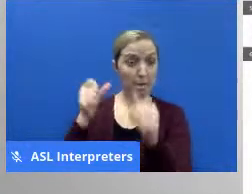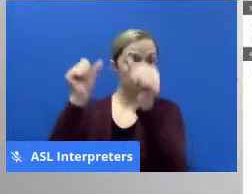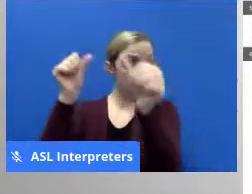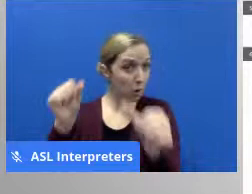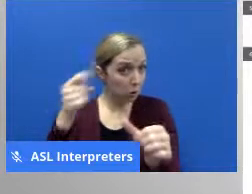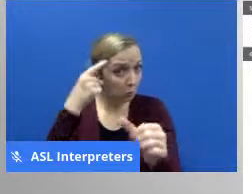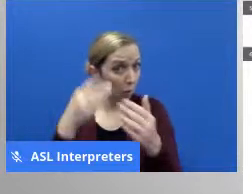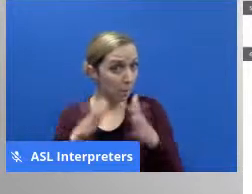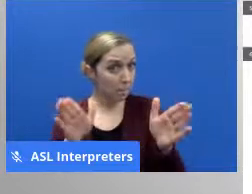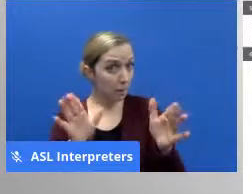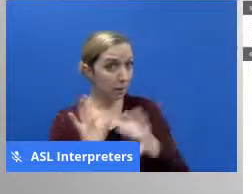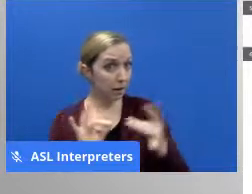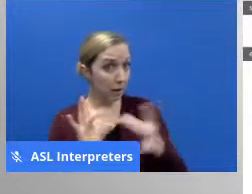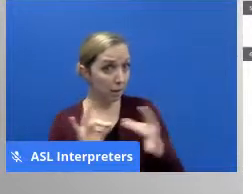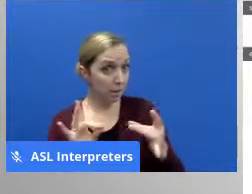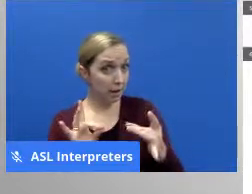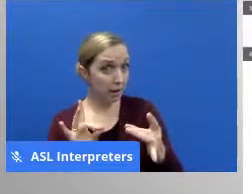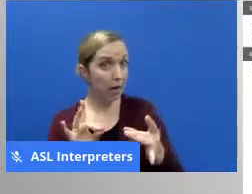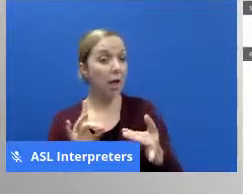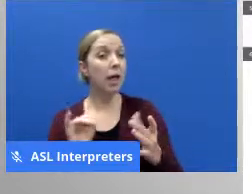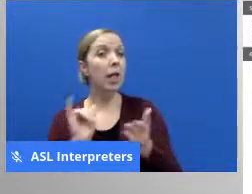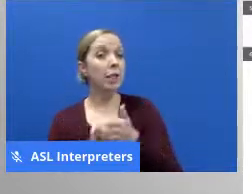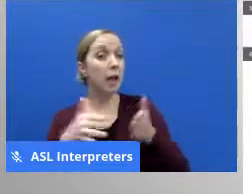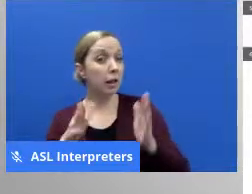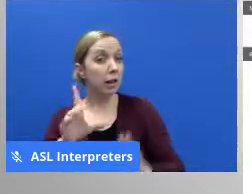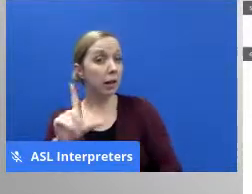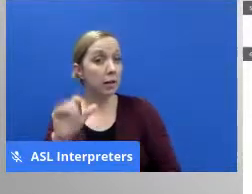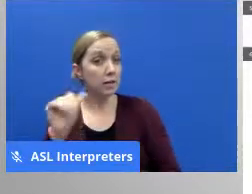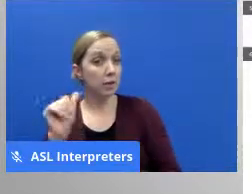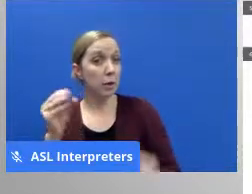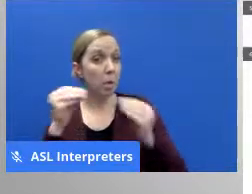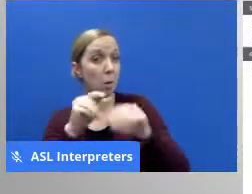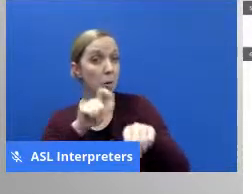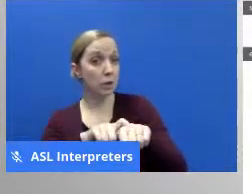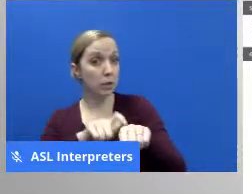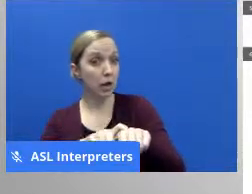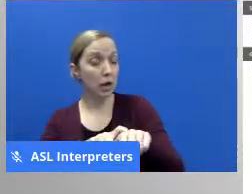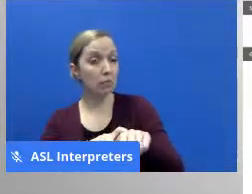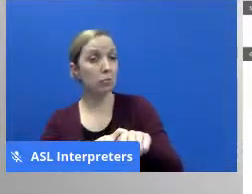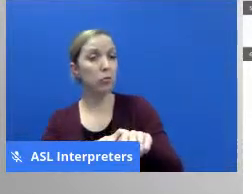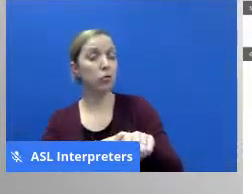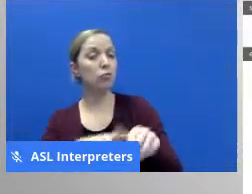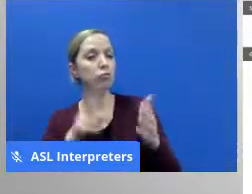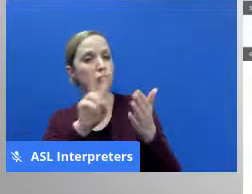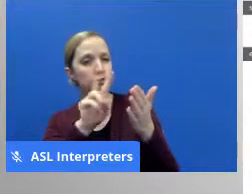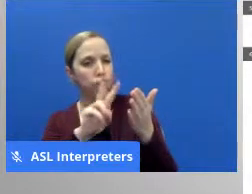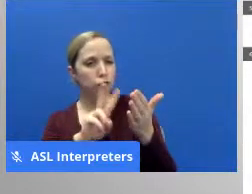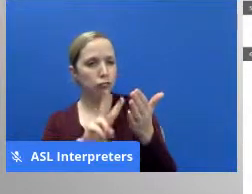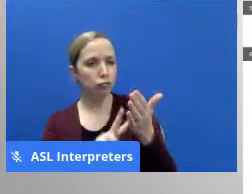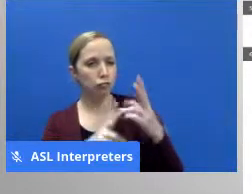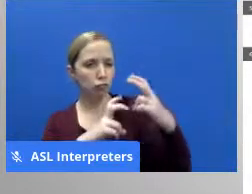that will give her additional time to also critique